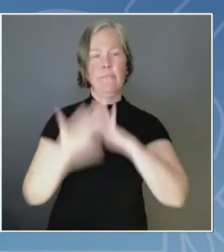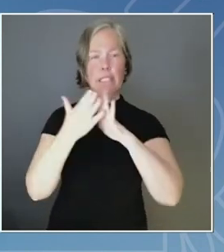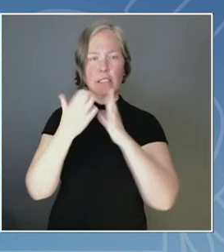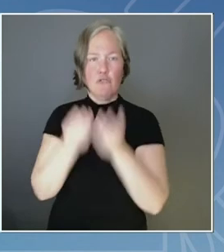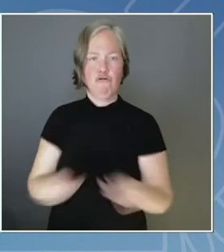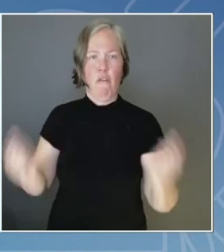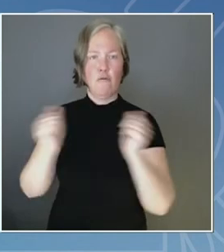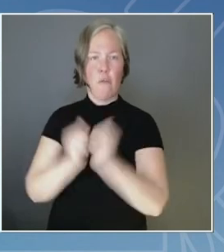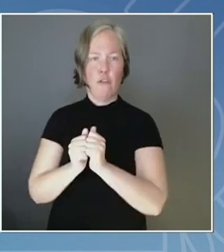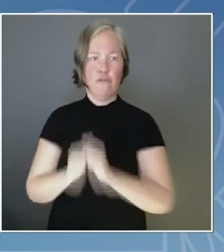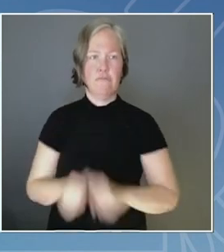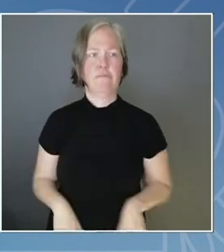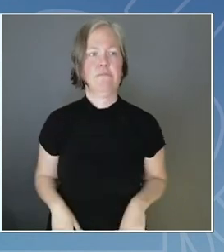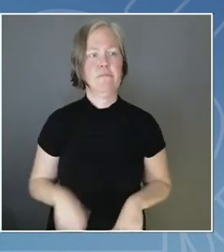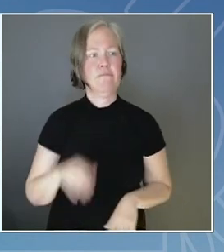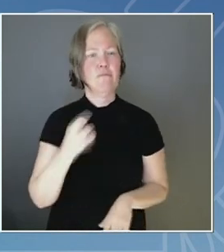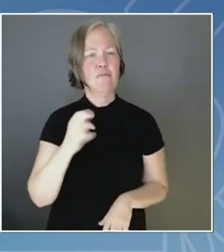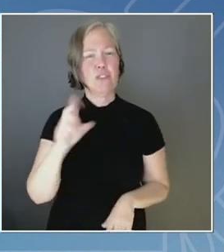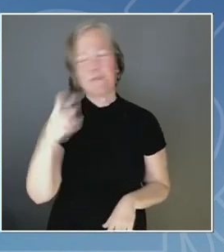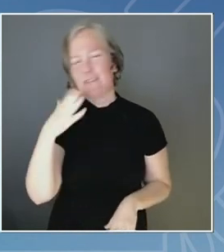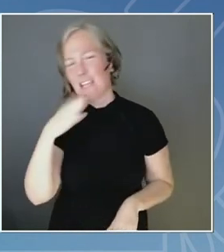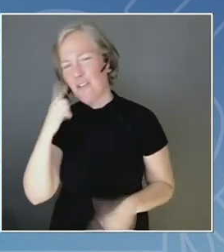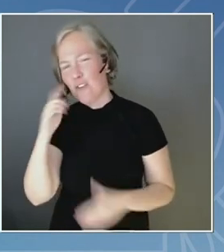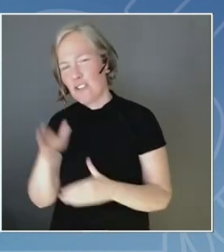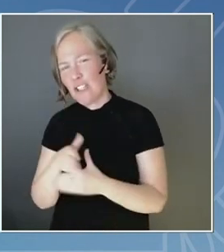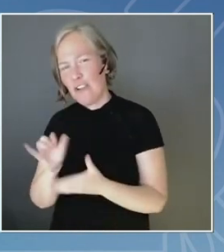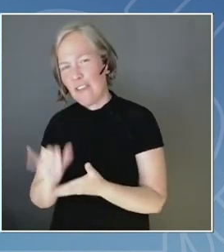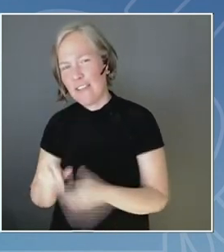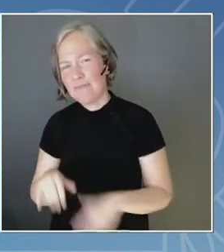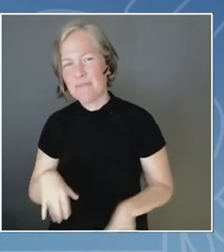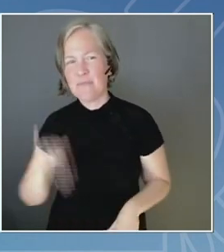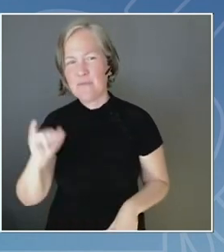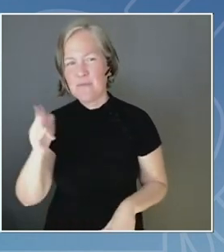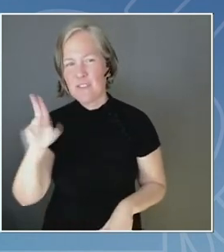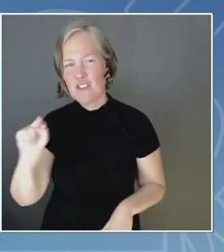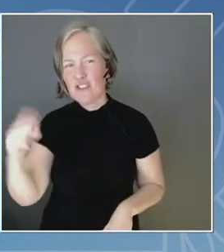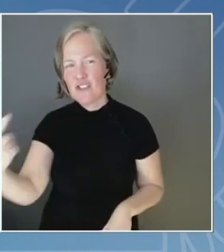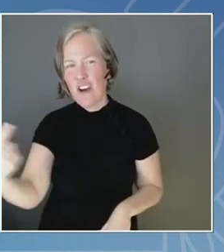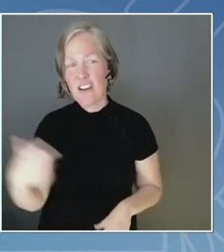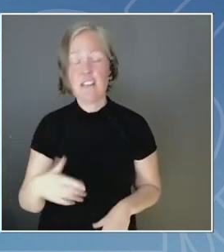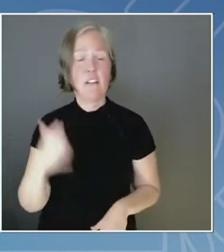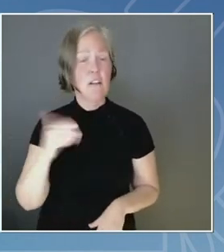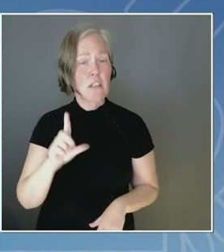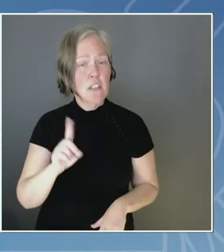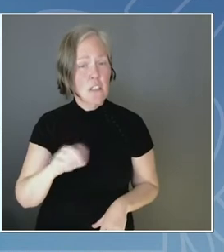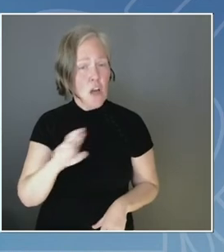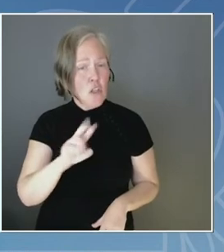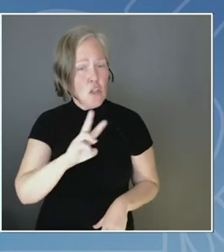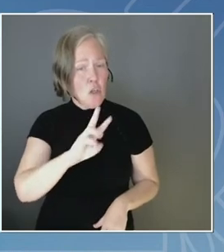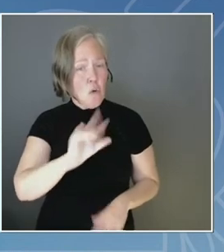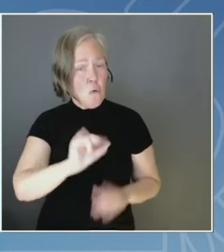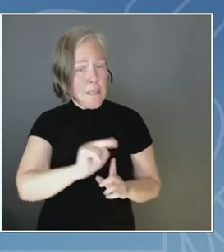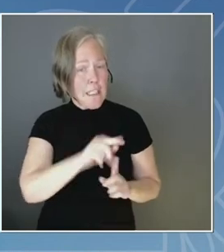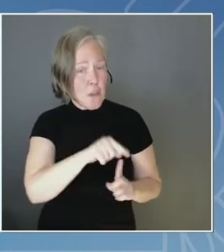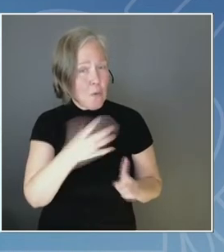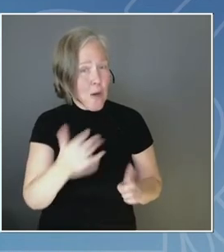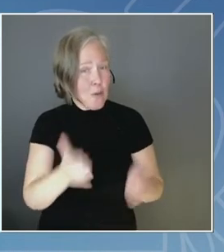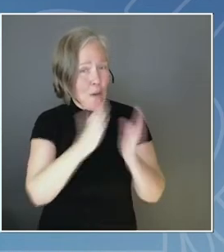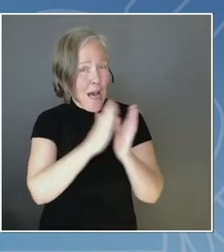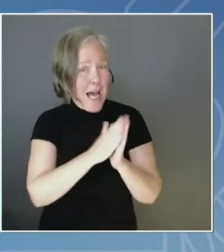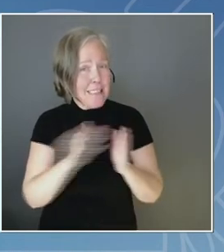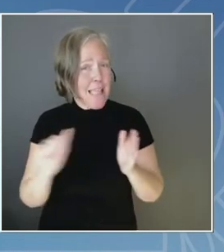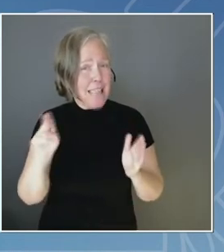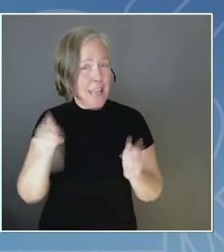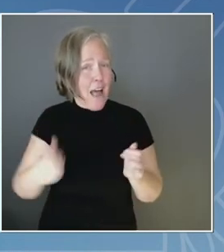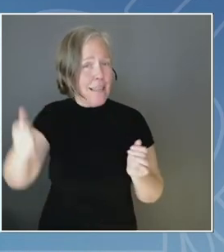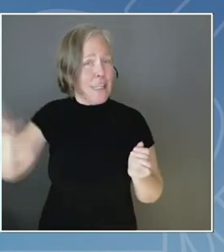Right. Thank you for sharing that, John. Dr. Nguyen, do you have anything that you'd like to ask ASEAN's leaders? Yes, I would